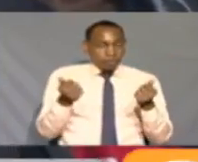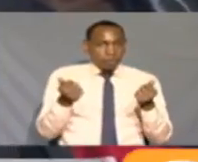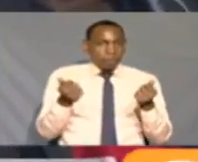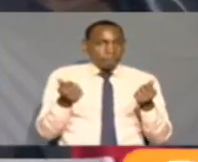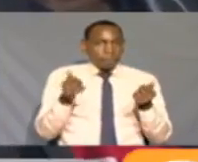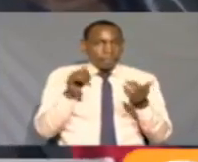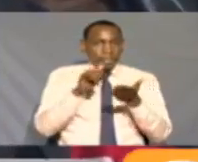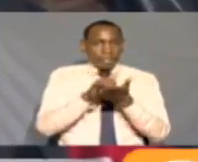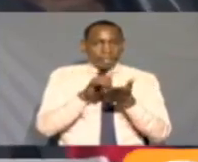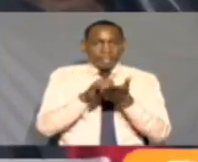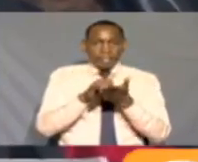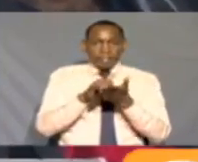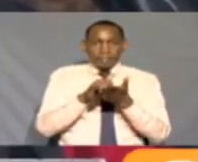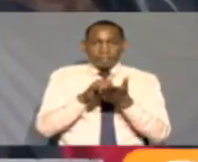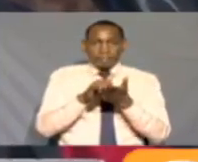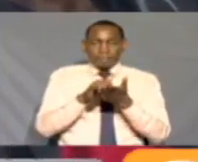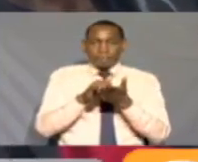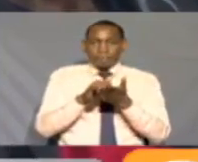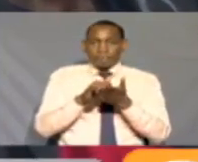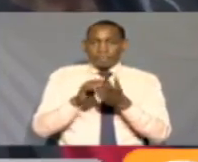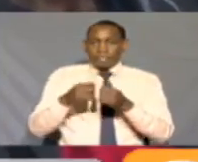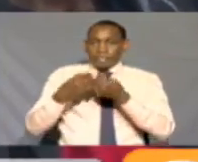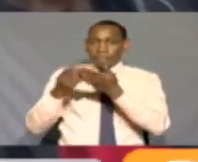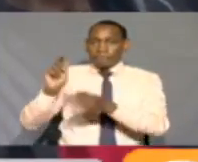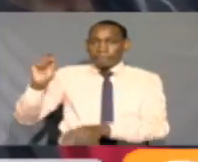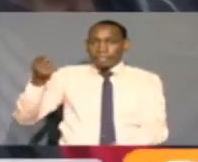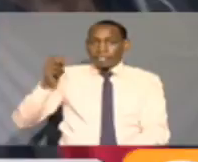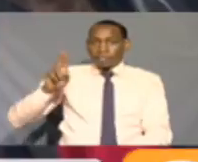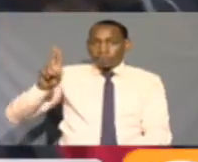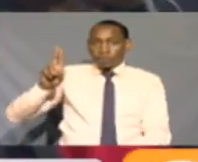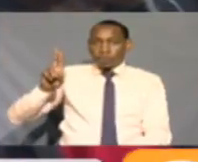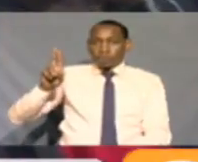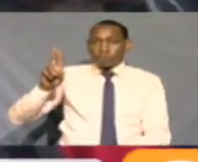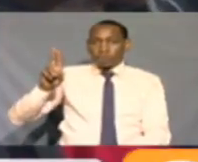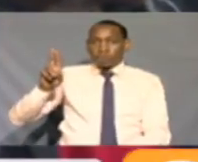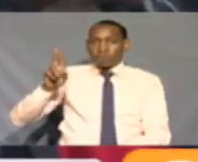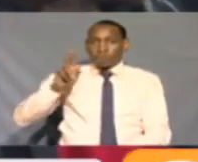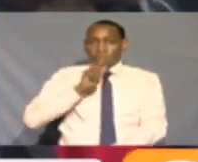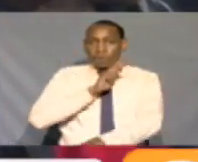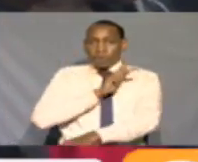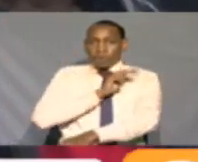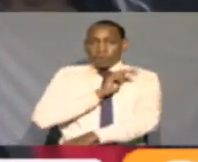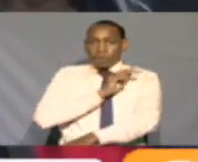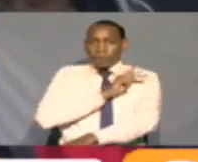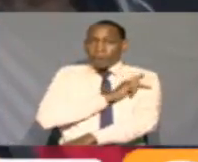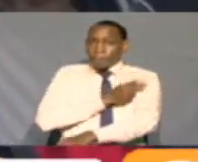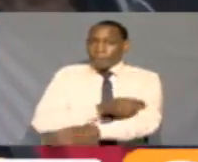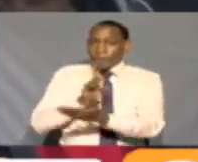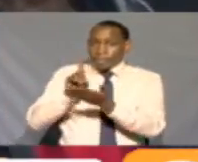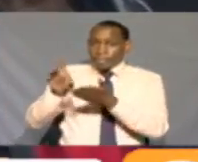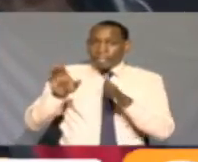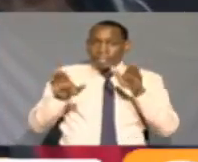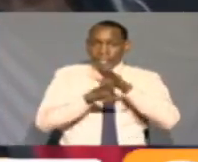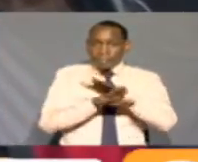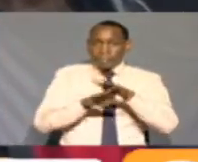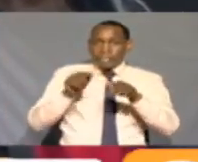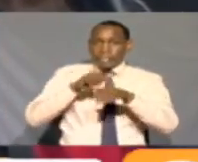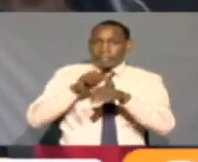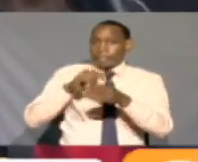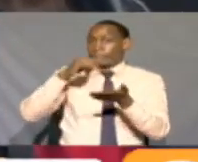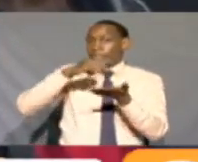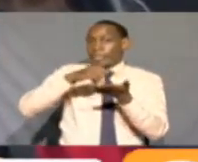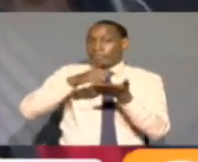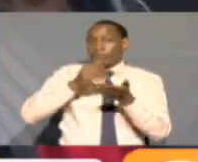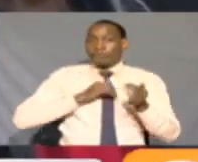that bestows the President of the Republic of Kenya powers to sack his deputy once